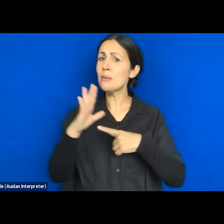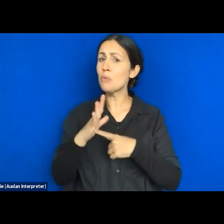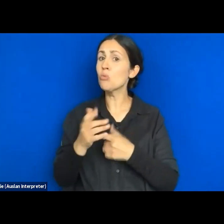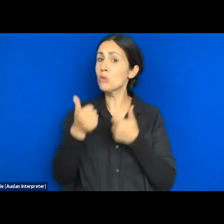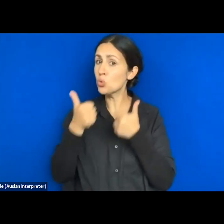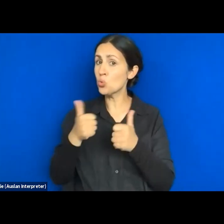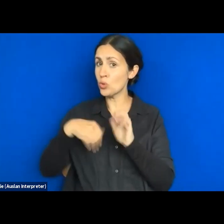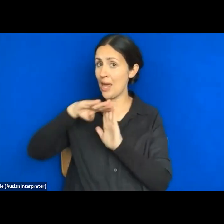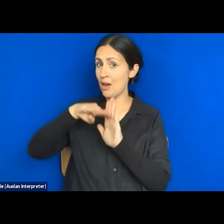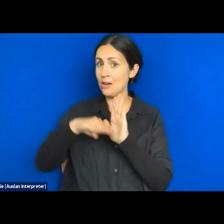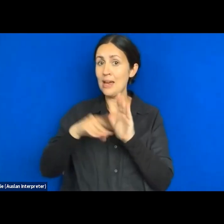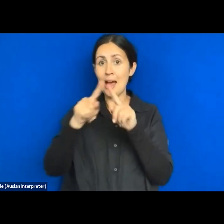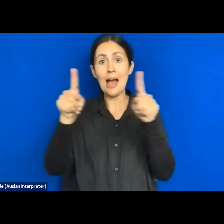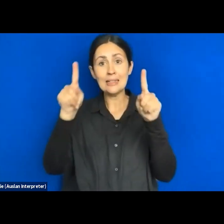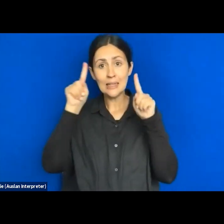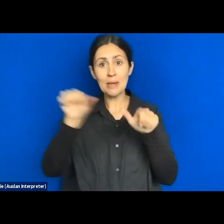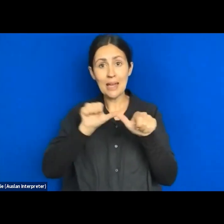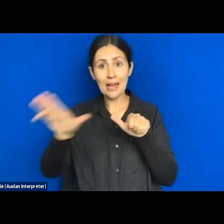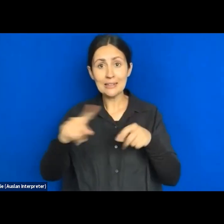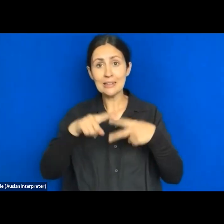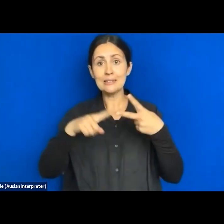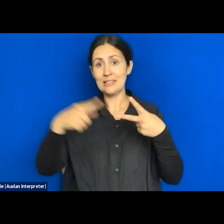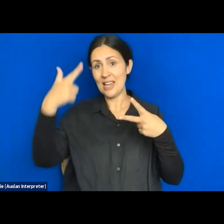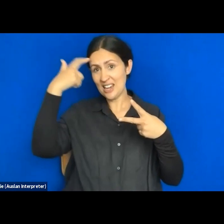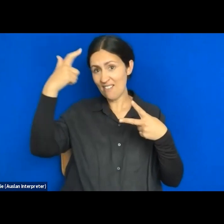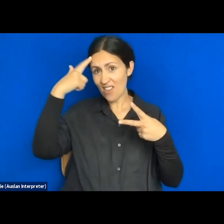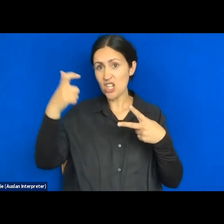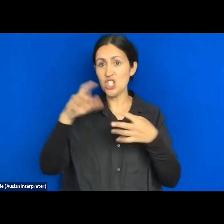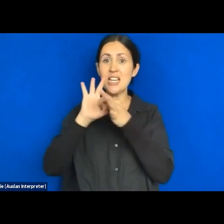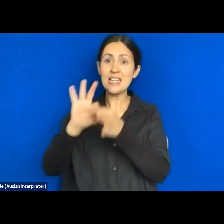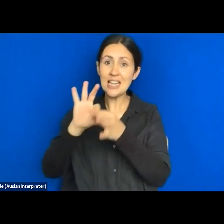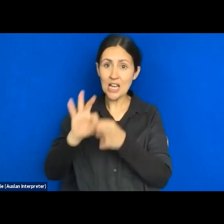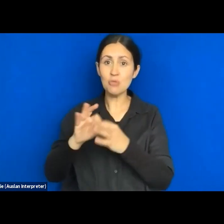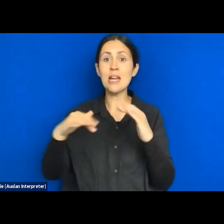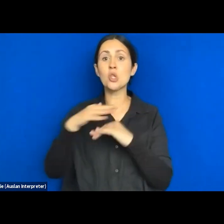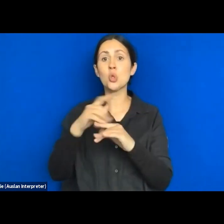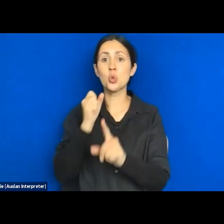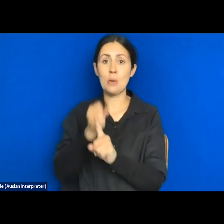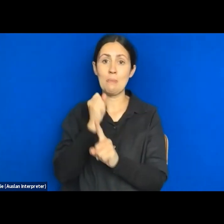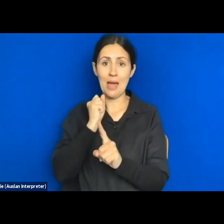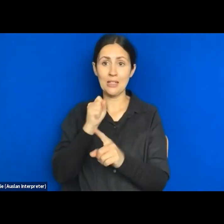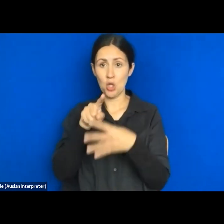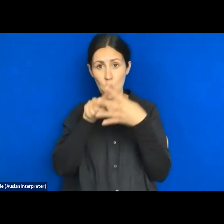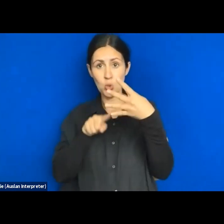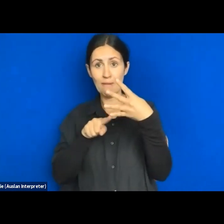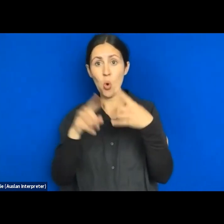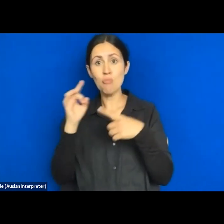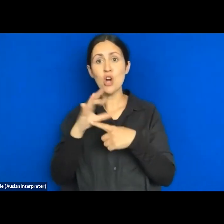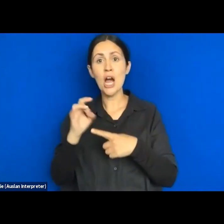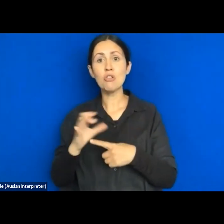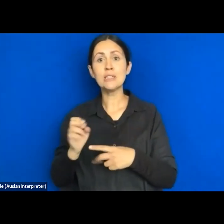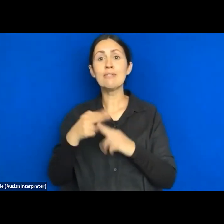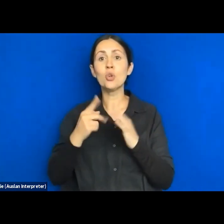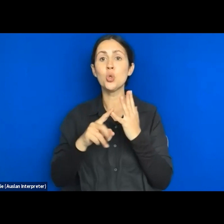academic excellence, innovation, engagement, and social impact. Those are priorities that have guided